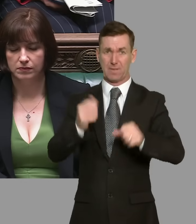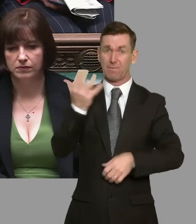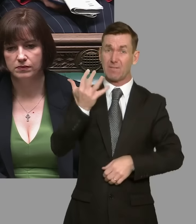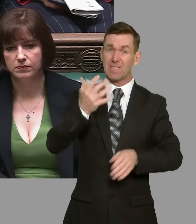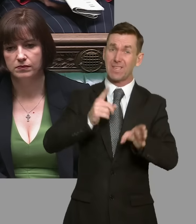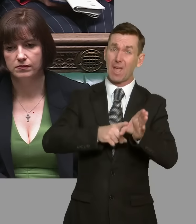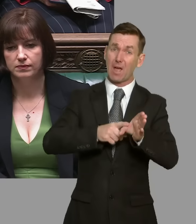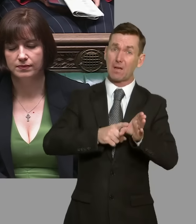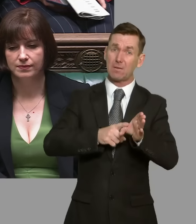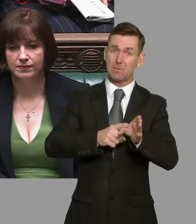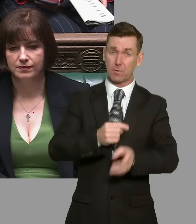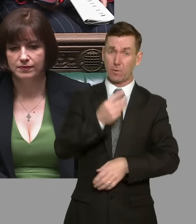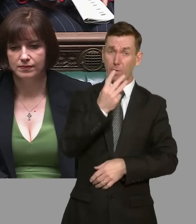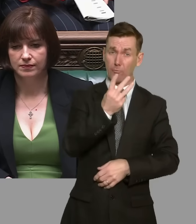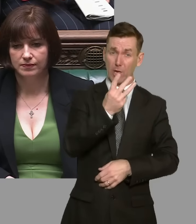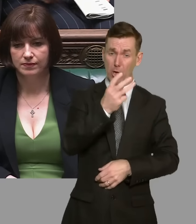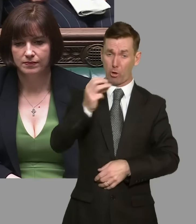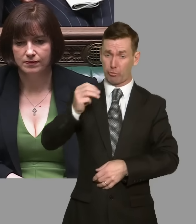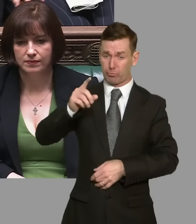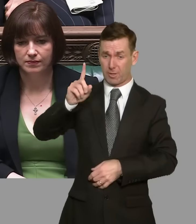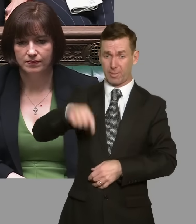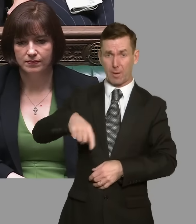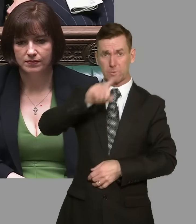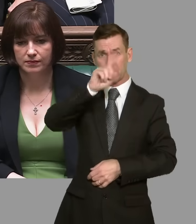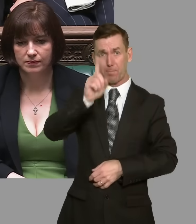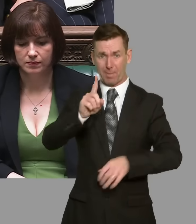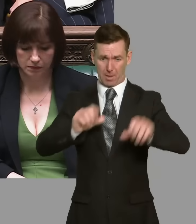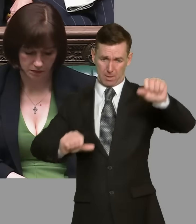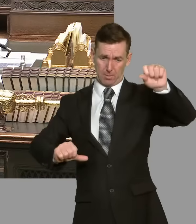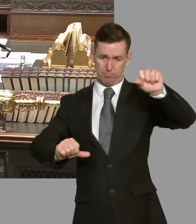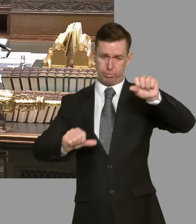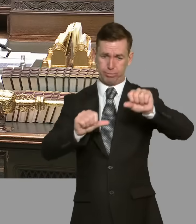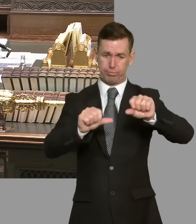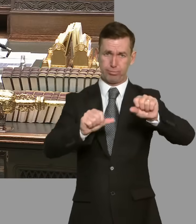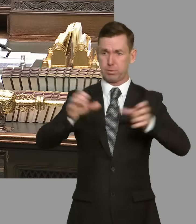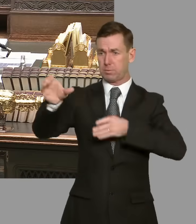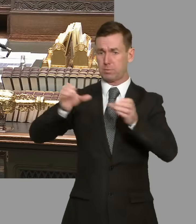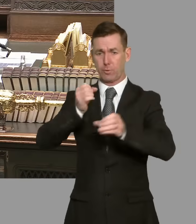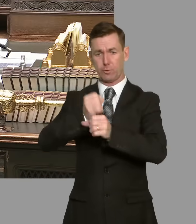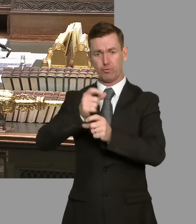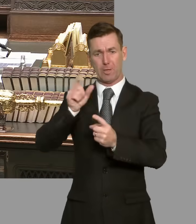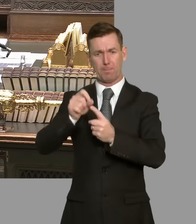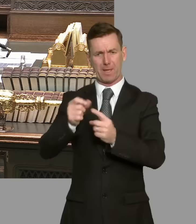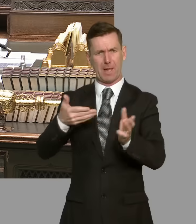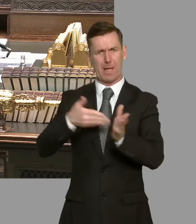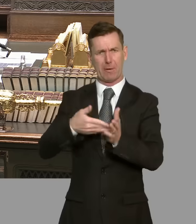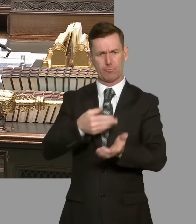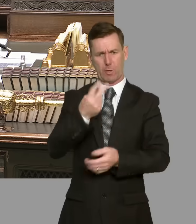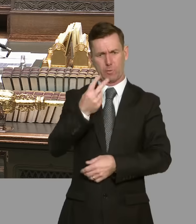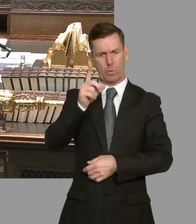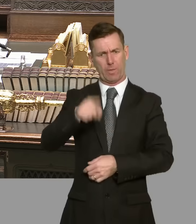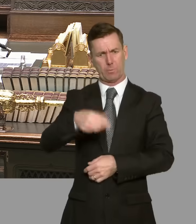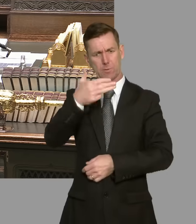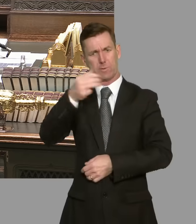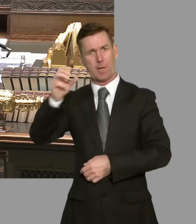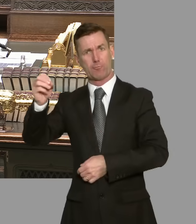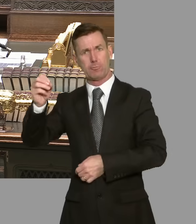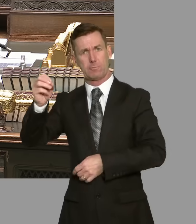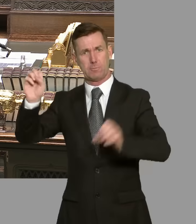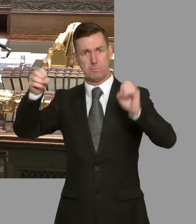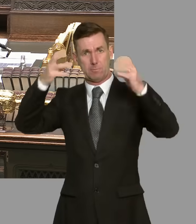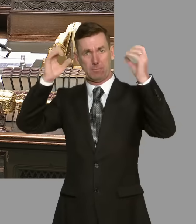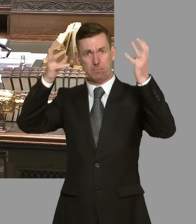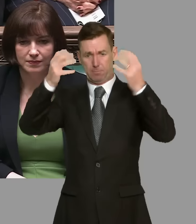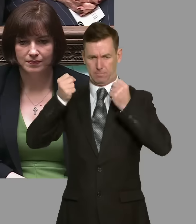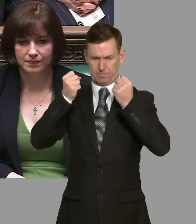recruitment of GPs, an extra 2,900, and ambulances are arriving nearly 15 minutes faster this winter than they were last year.